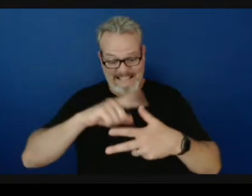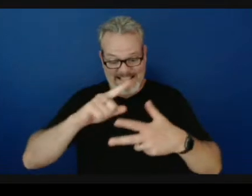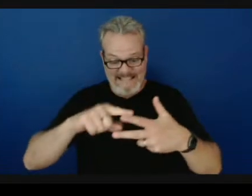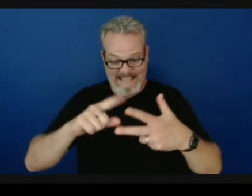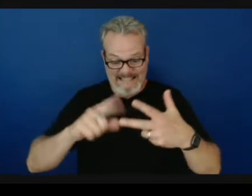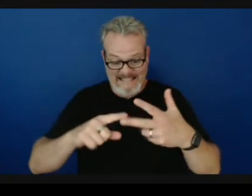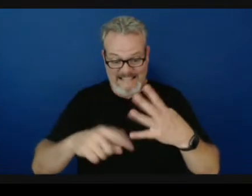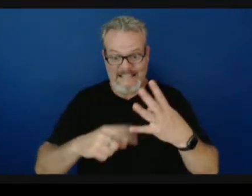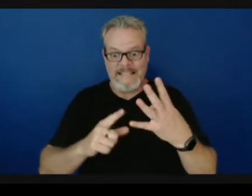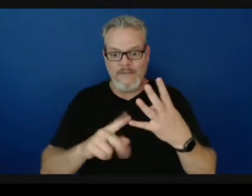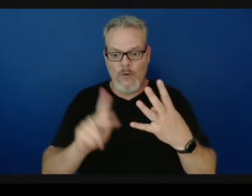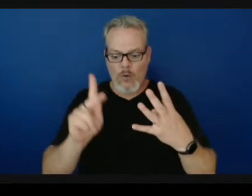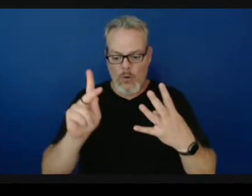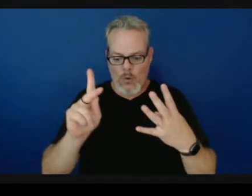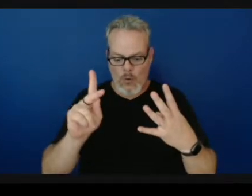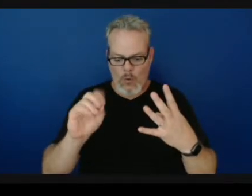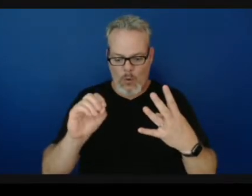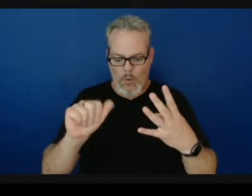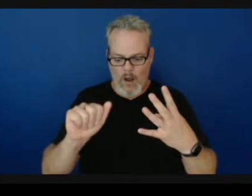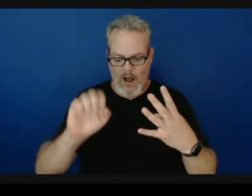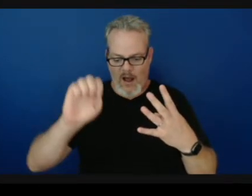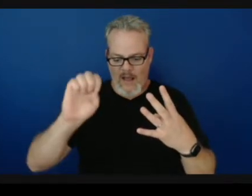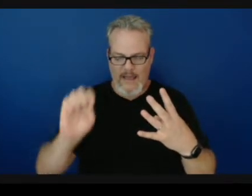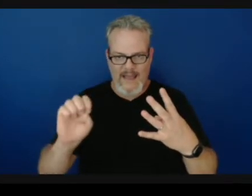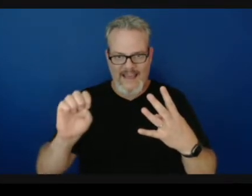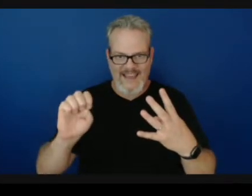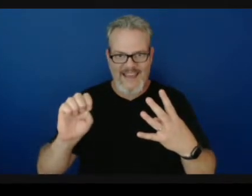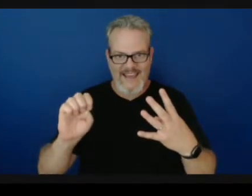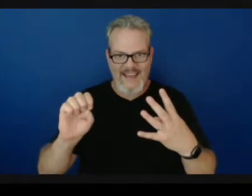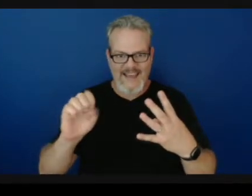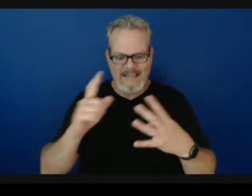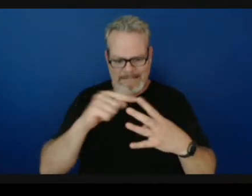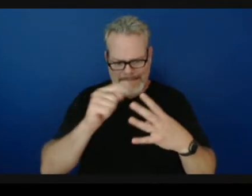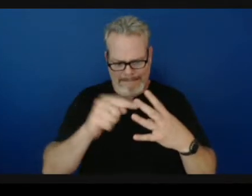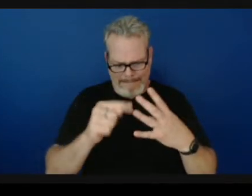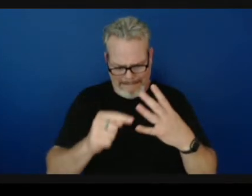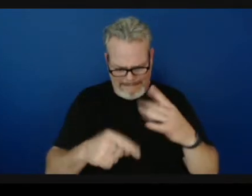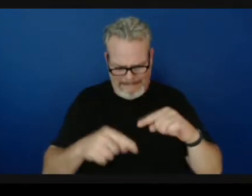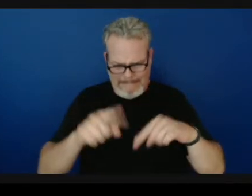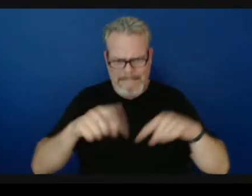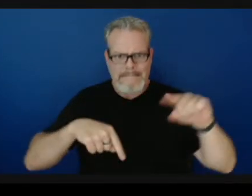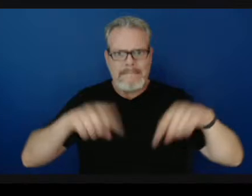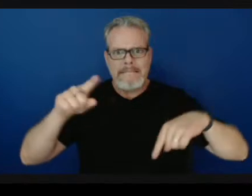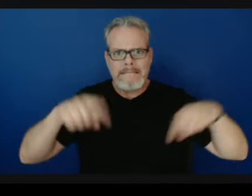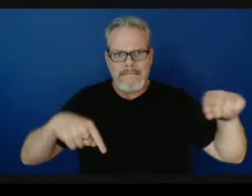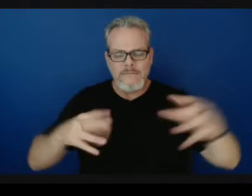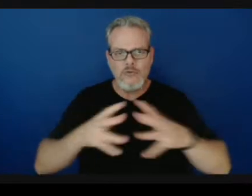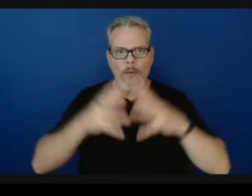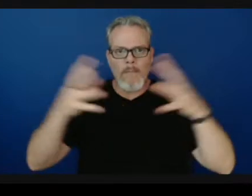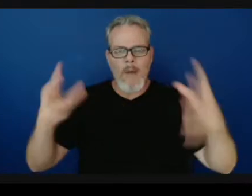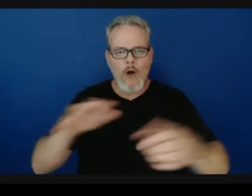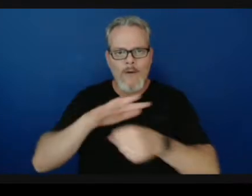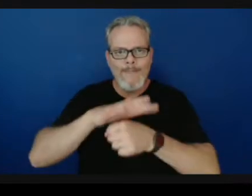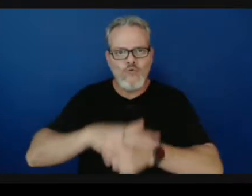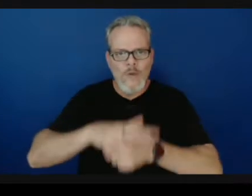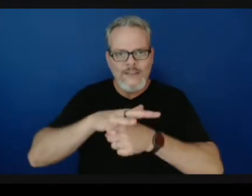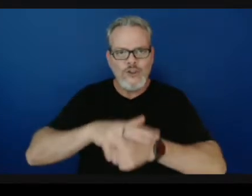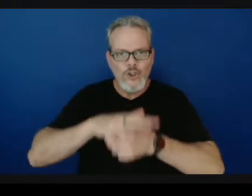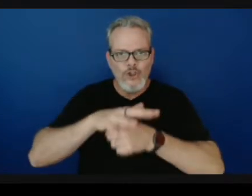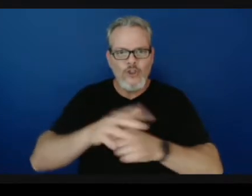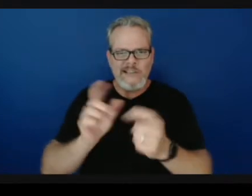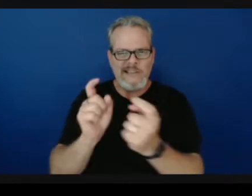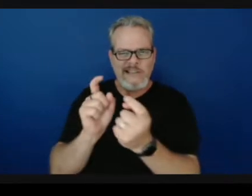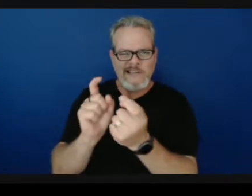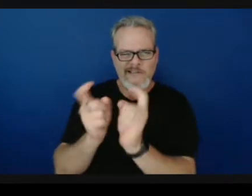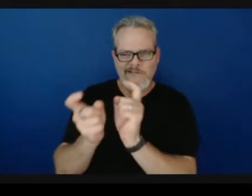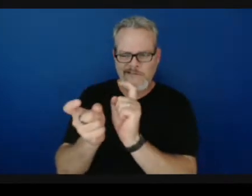Fault Zone as well. So all of that is showing the breadth of how much the volcano is pressurized and adjusting and